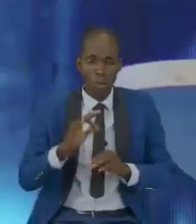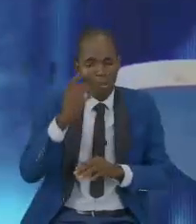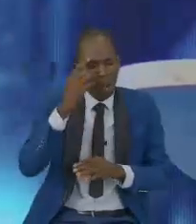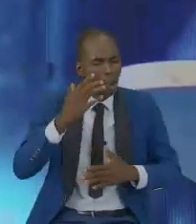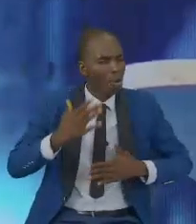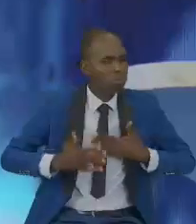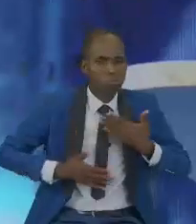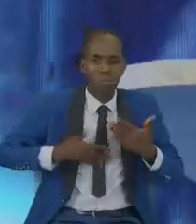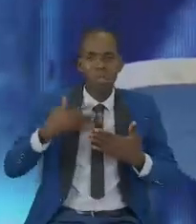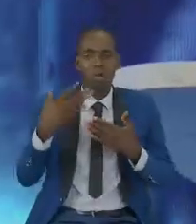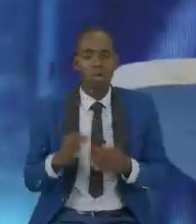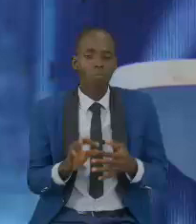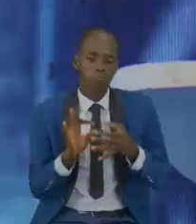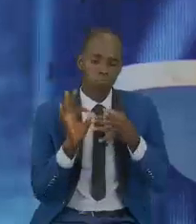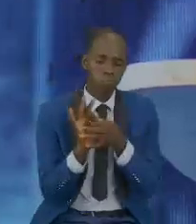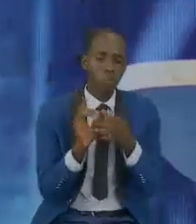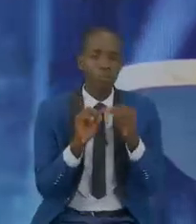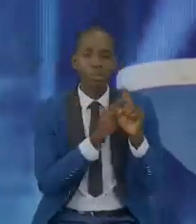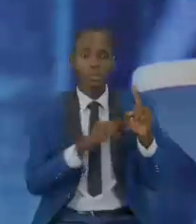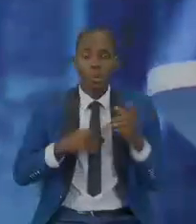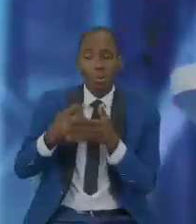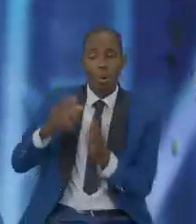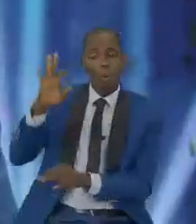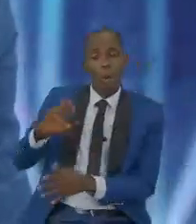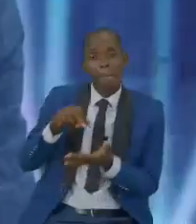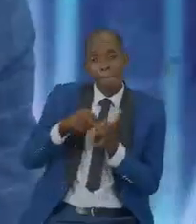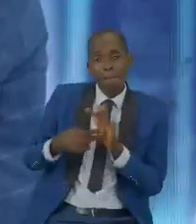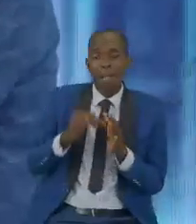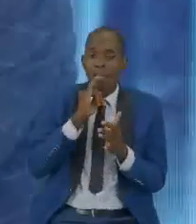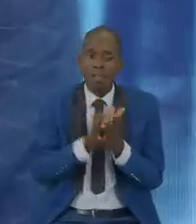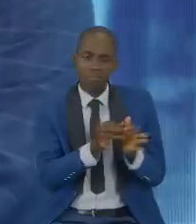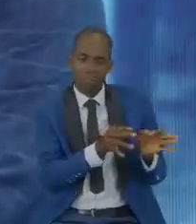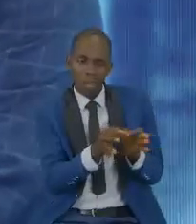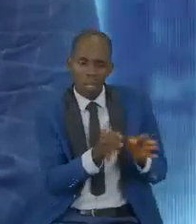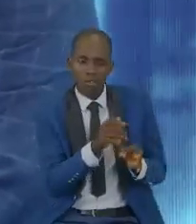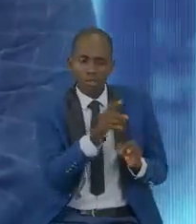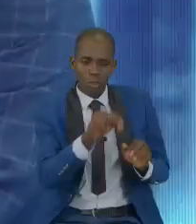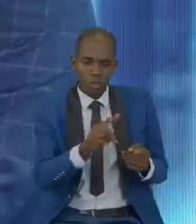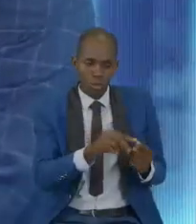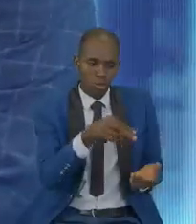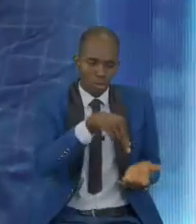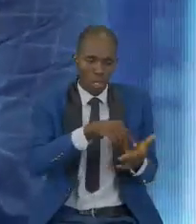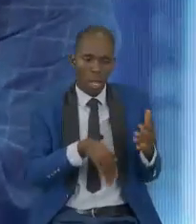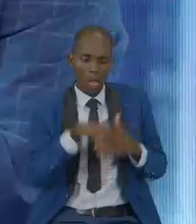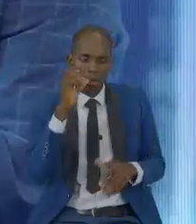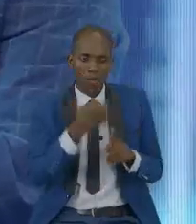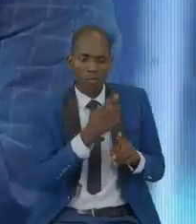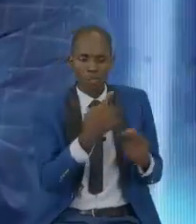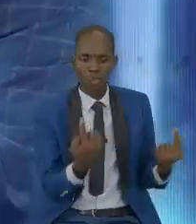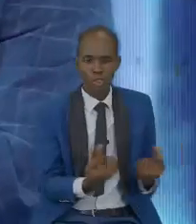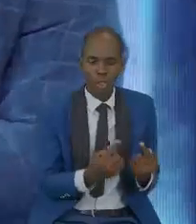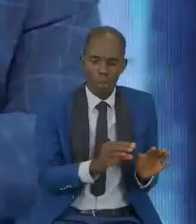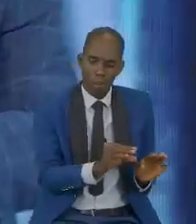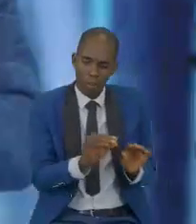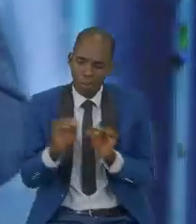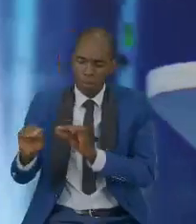of belonging to the Lord, what he's saying is we need to get up, we need to turn away from our sin and believe